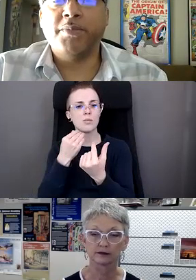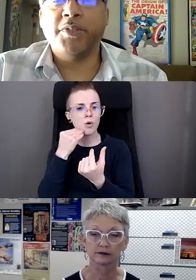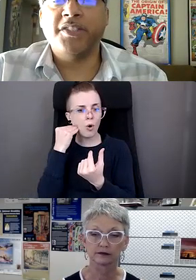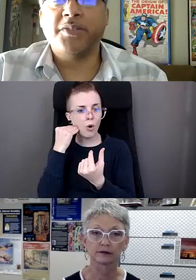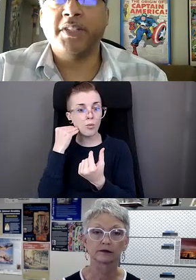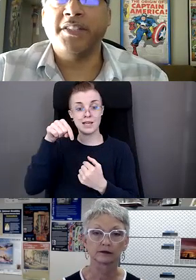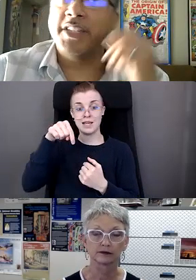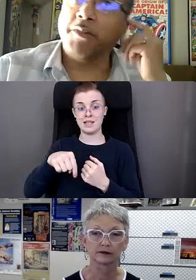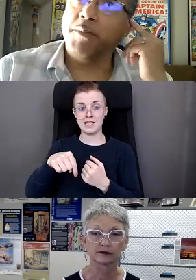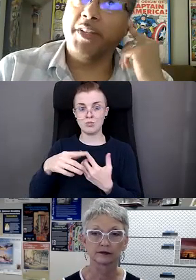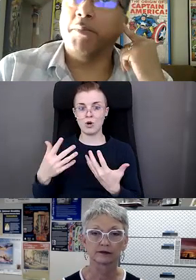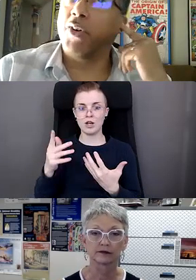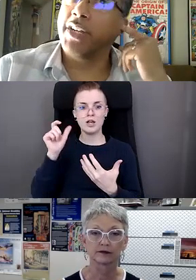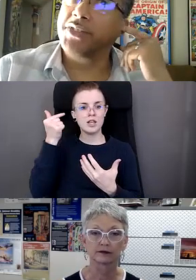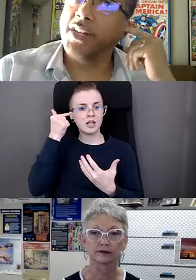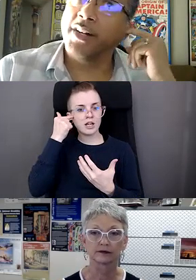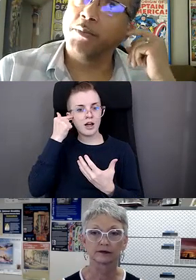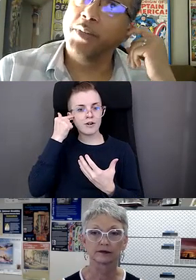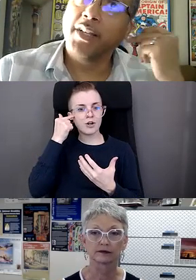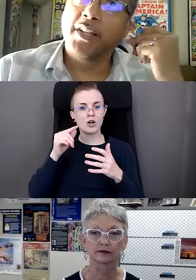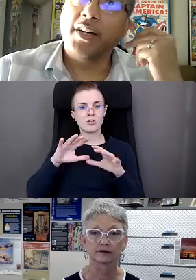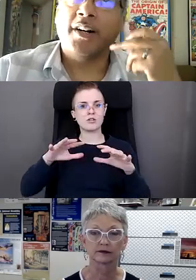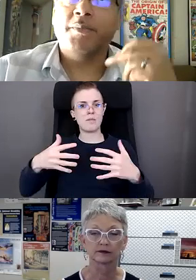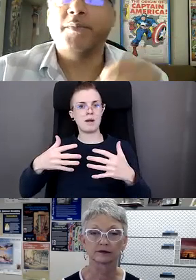on People with Disabilities, and there are more. There's